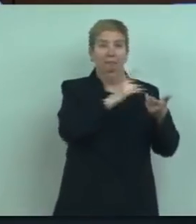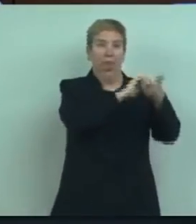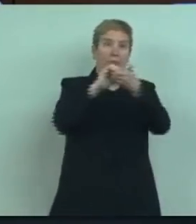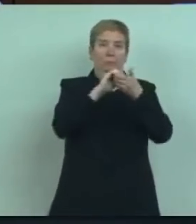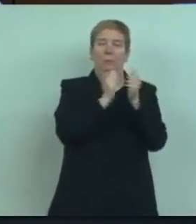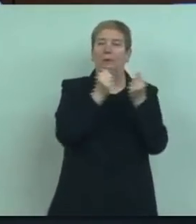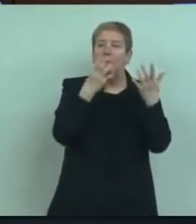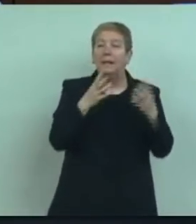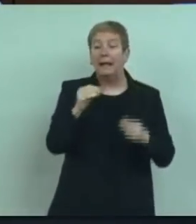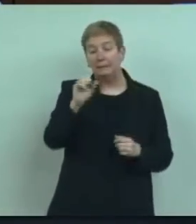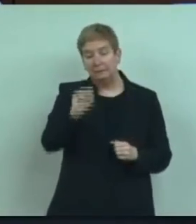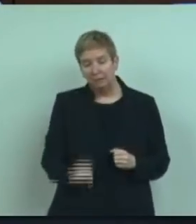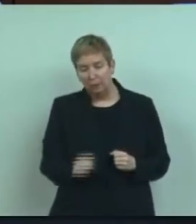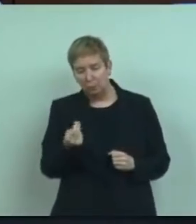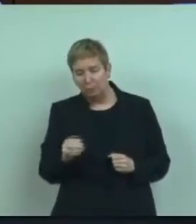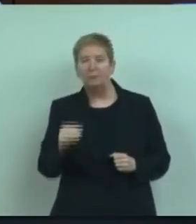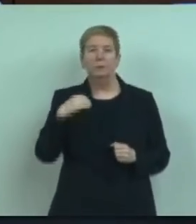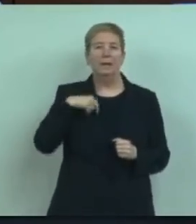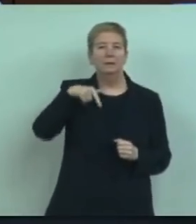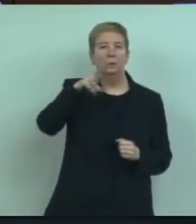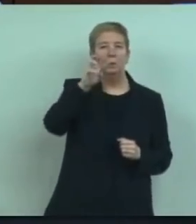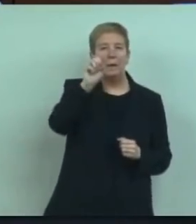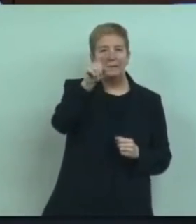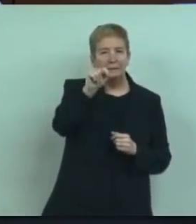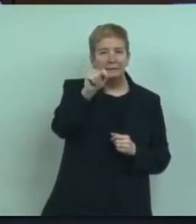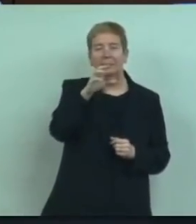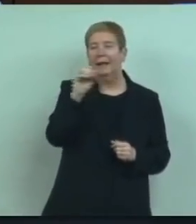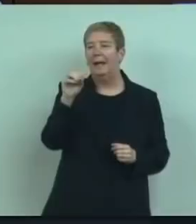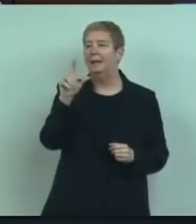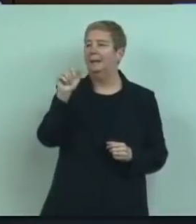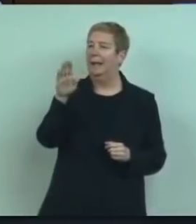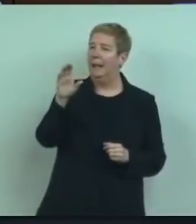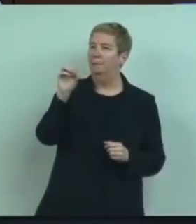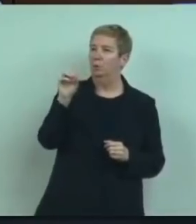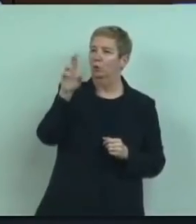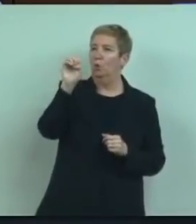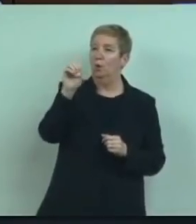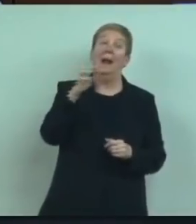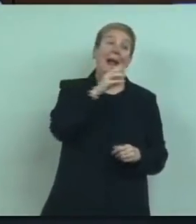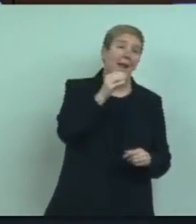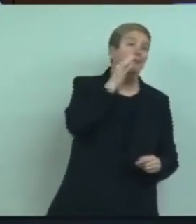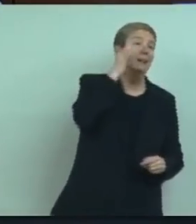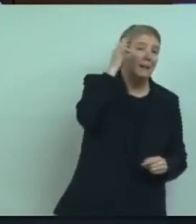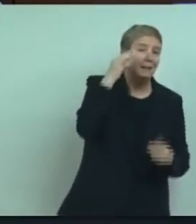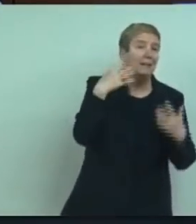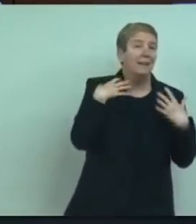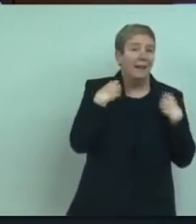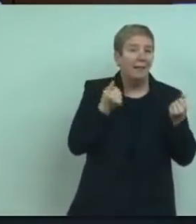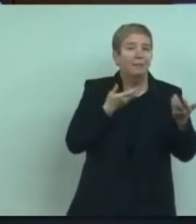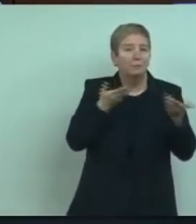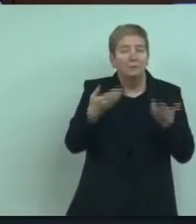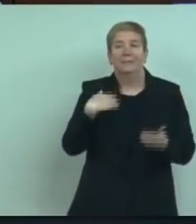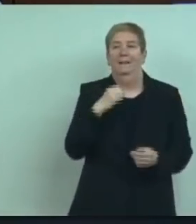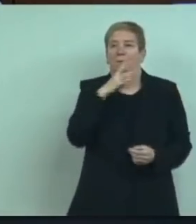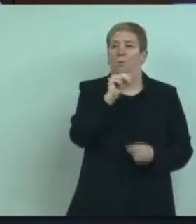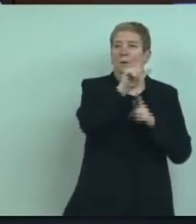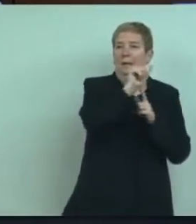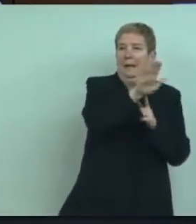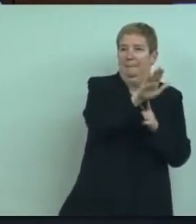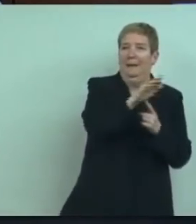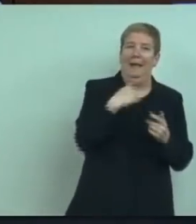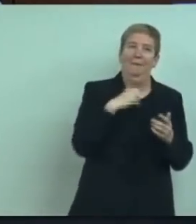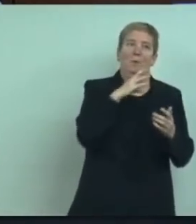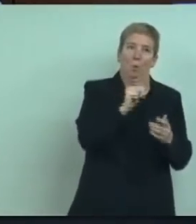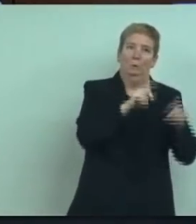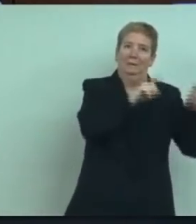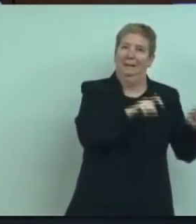southern part of the state, we use Quest and LabCorp, and the Indian Health Service uses their own lab and testing.